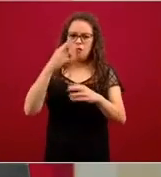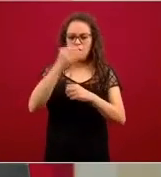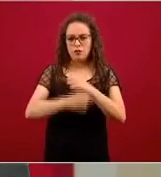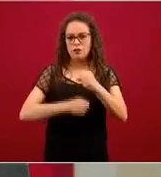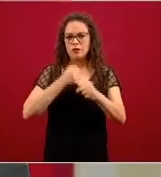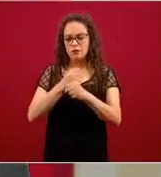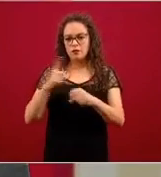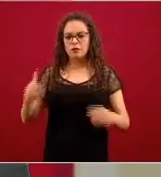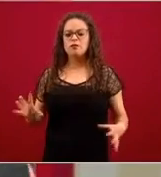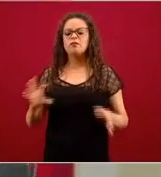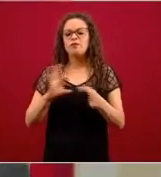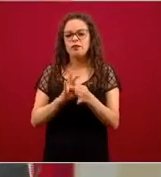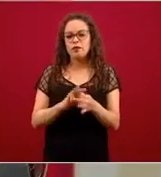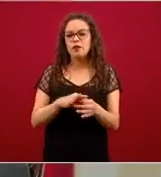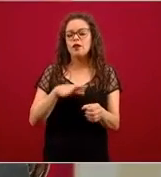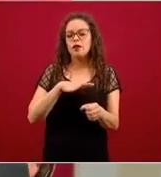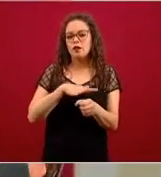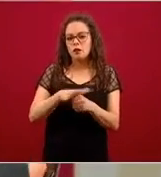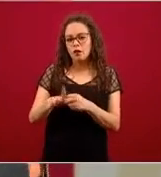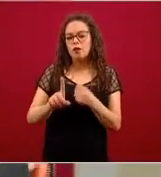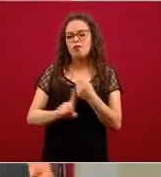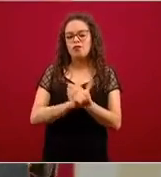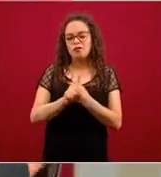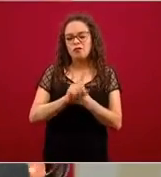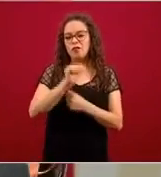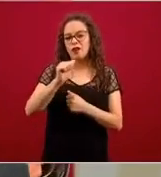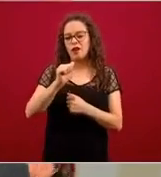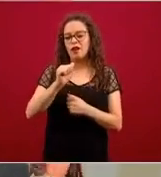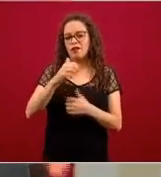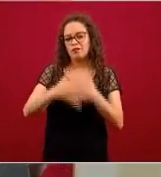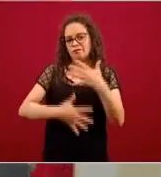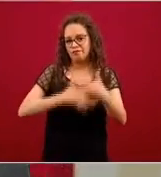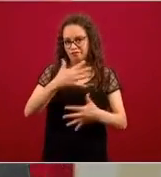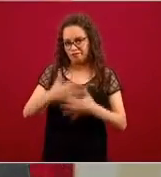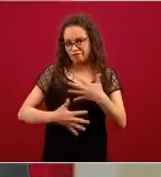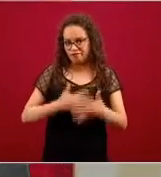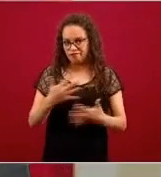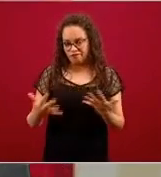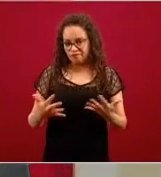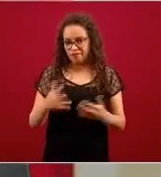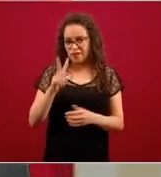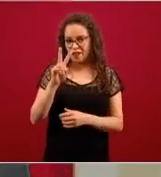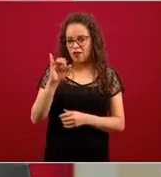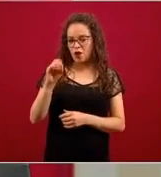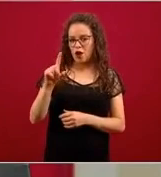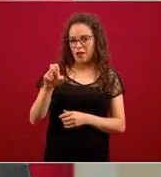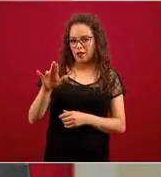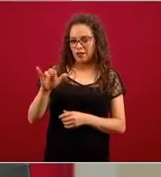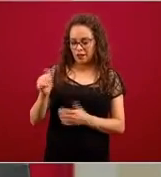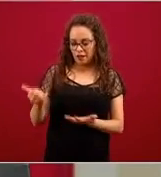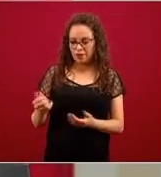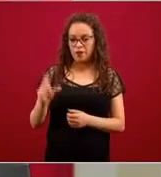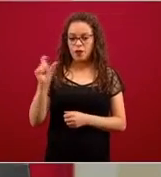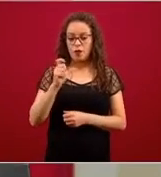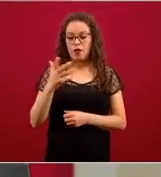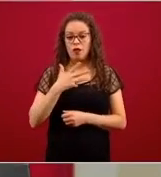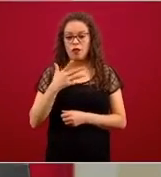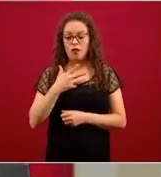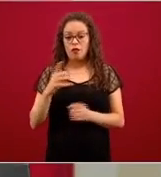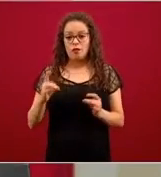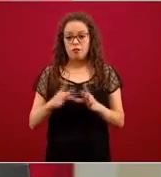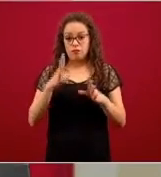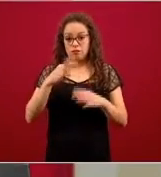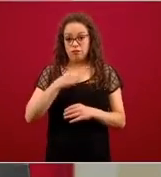decades in Mexico has been an issue for many decades because of violence.